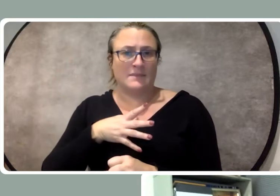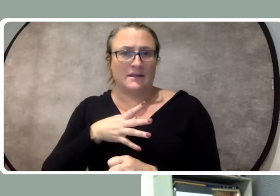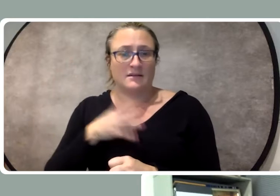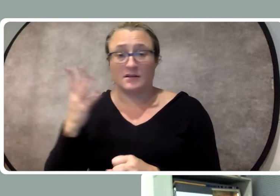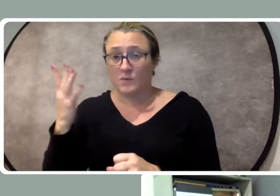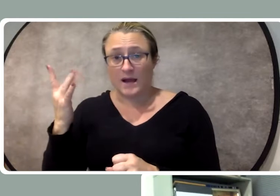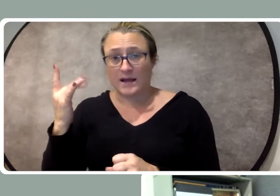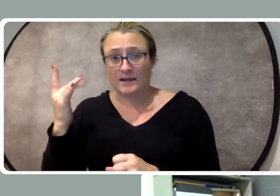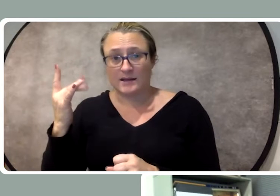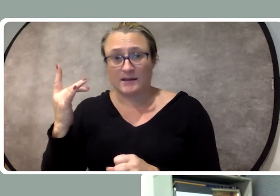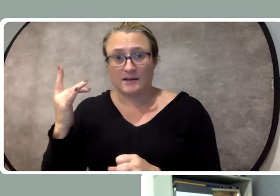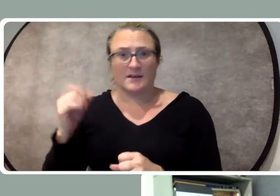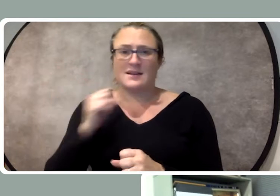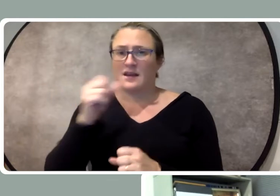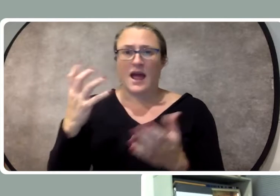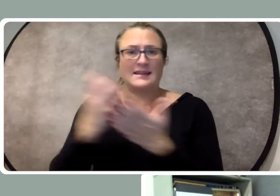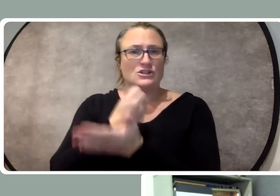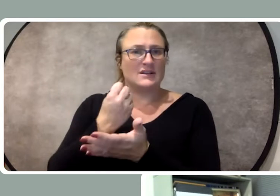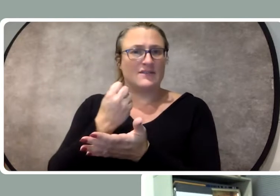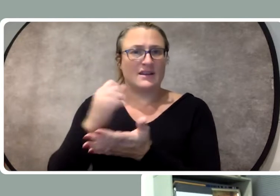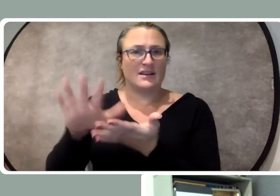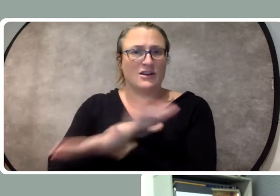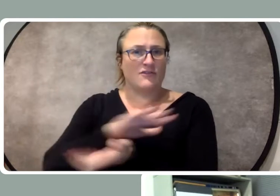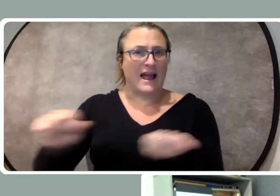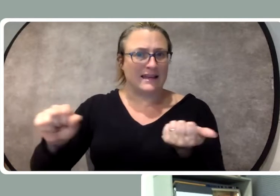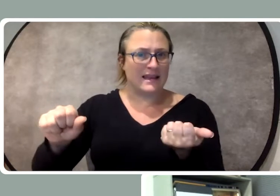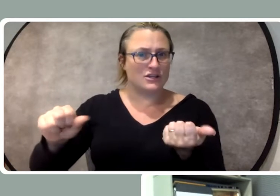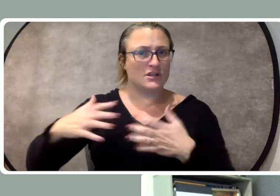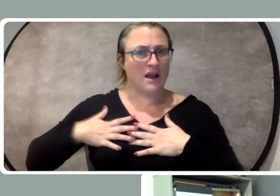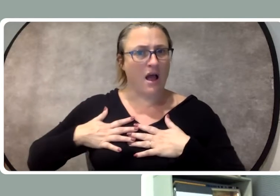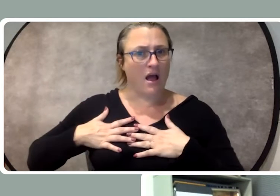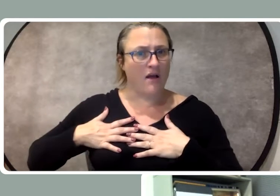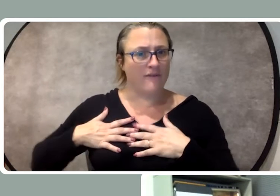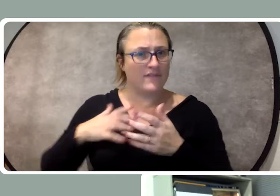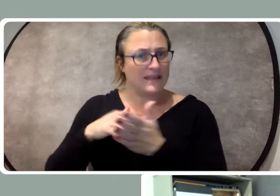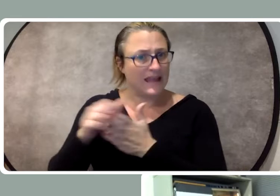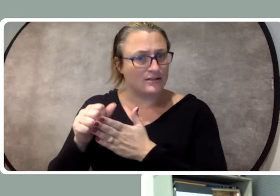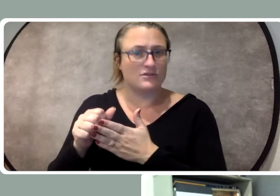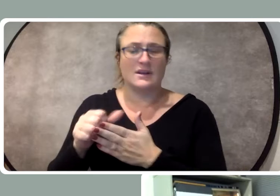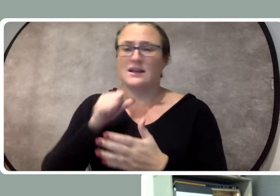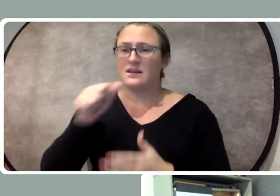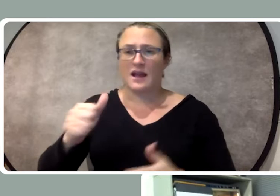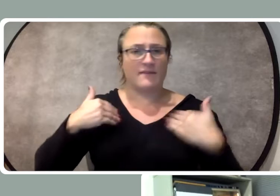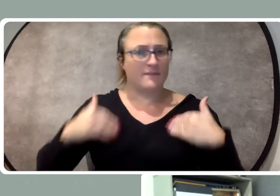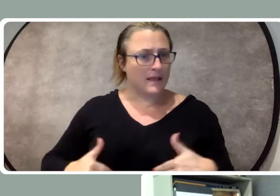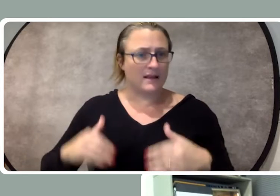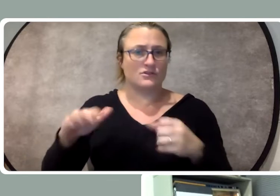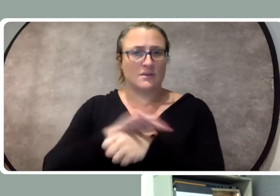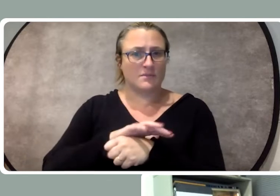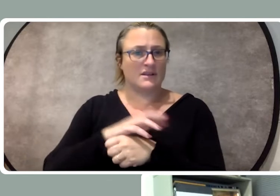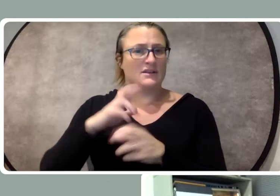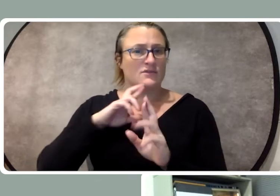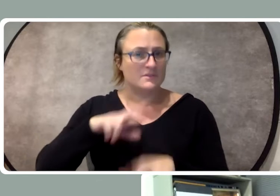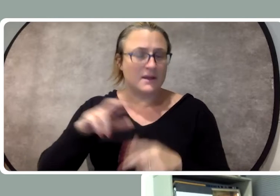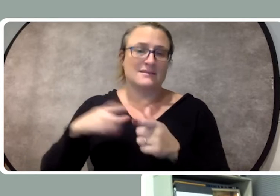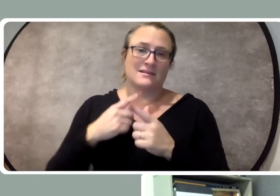that not achieving complete eradication of cancer, not getting to that pathological complete response makes the risk of